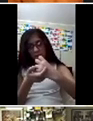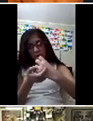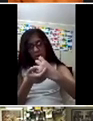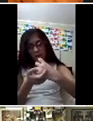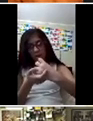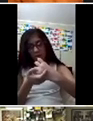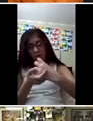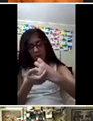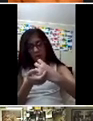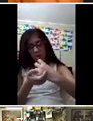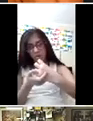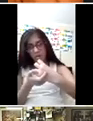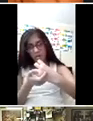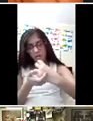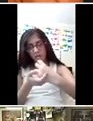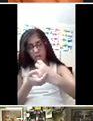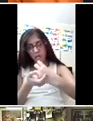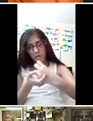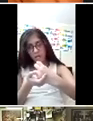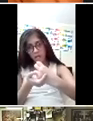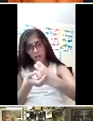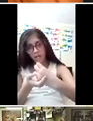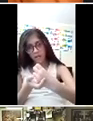Okay. Huh? Okay.